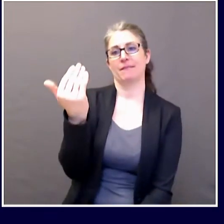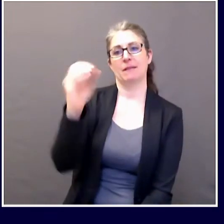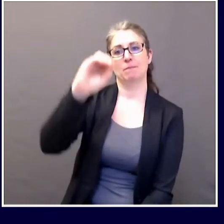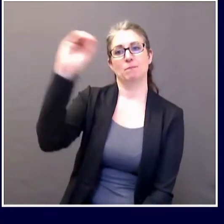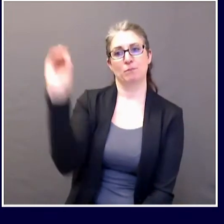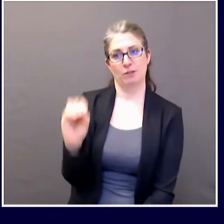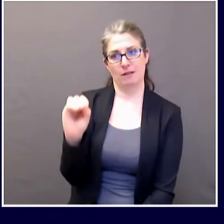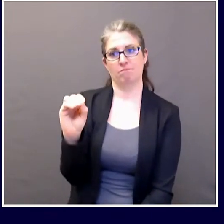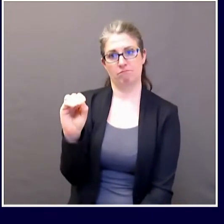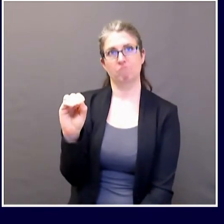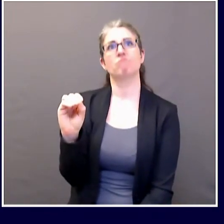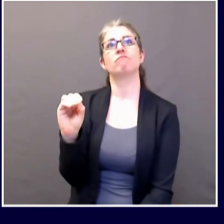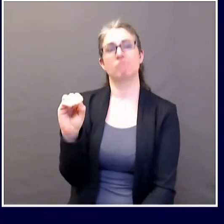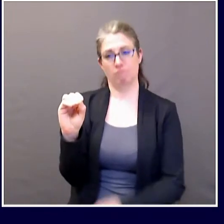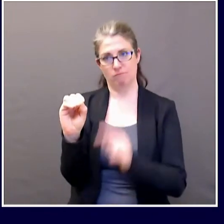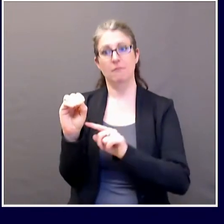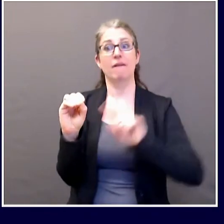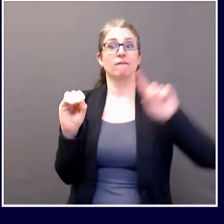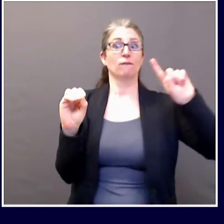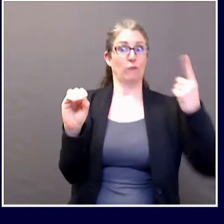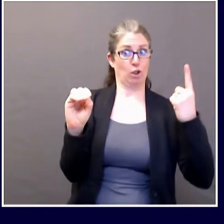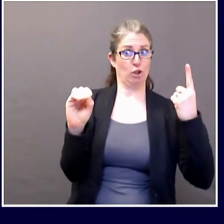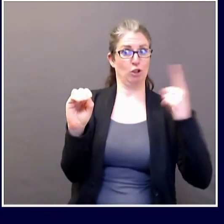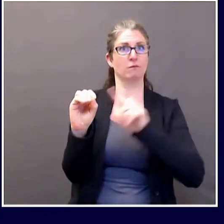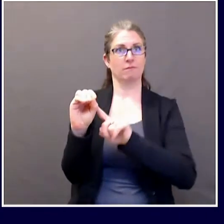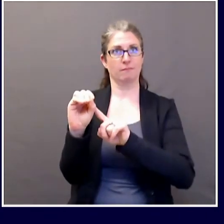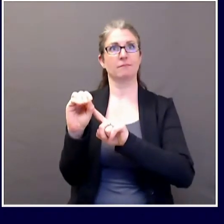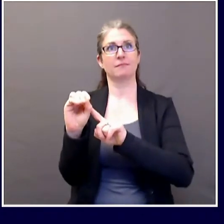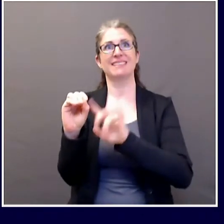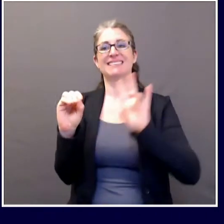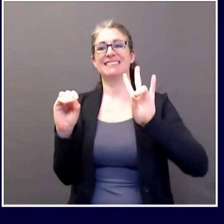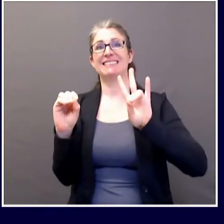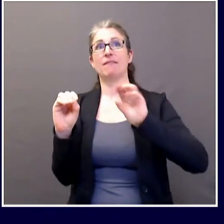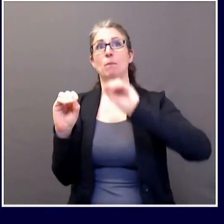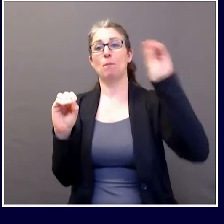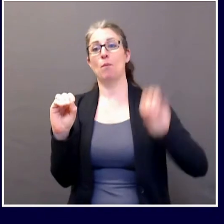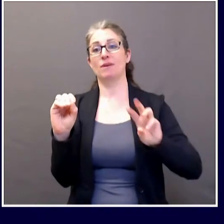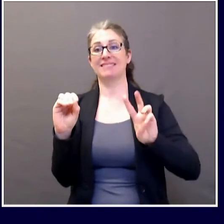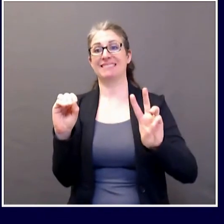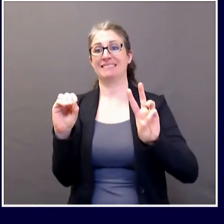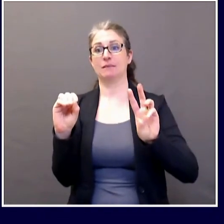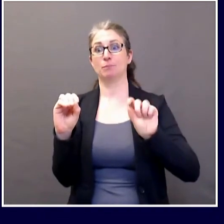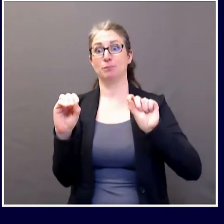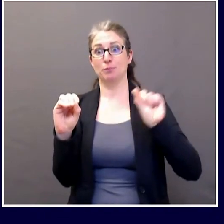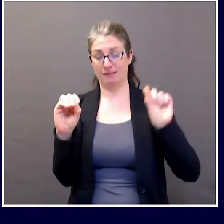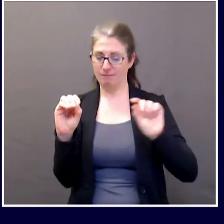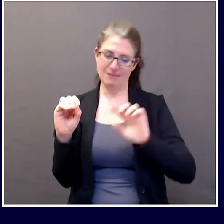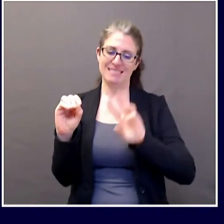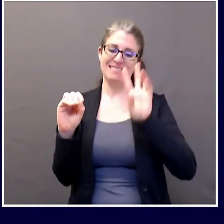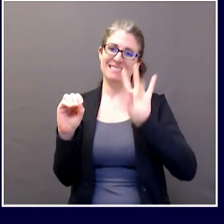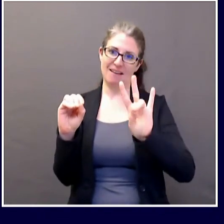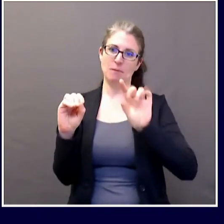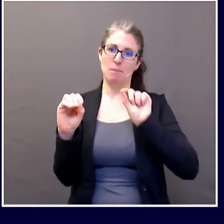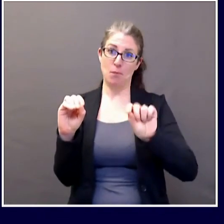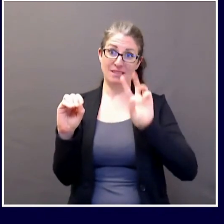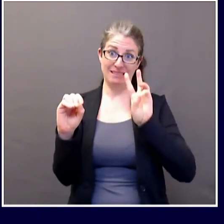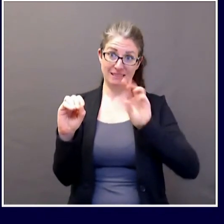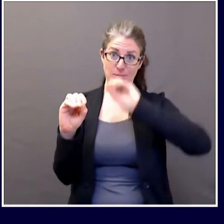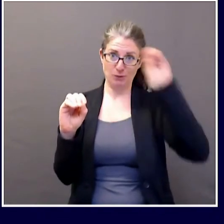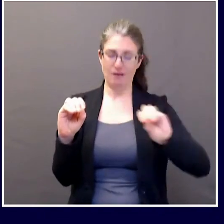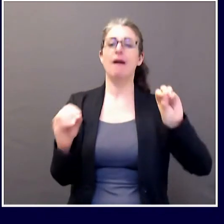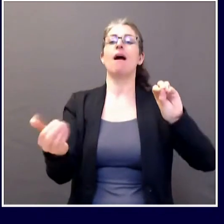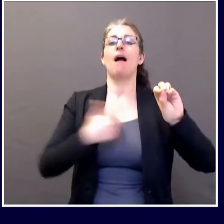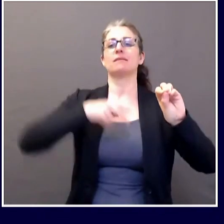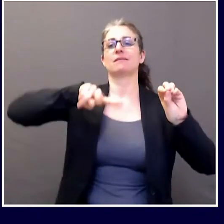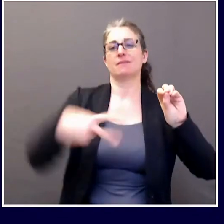and 7.3% of Maine people have received both doses. If we zero in on those